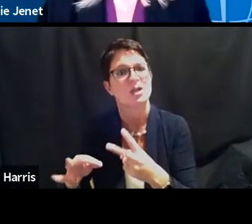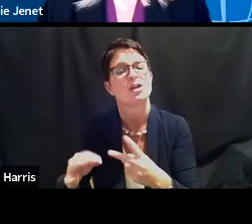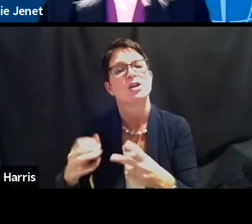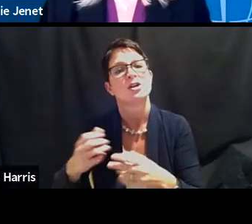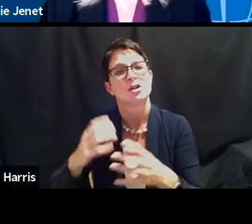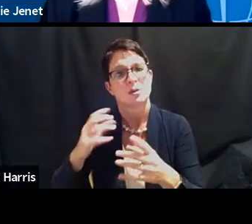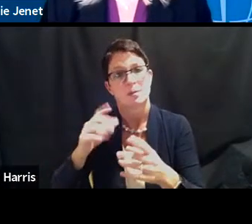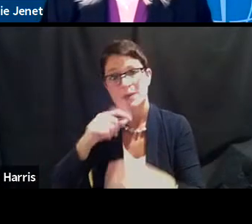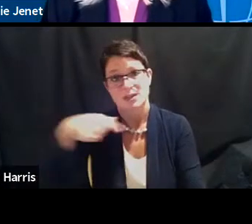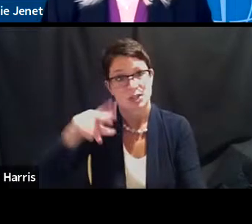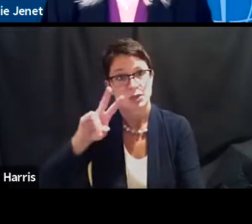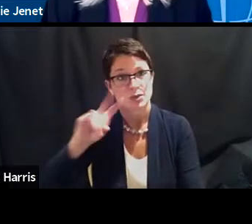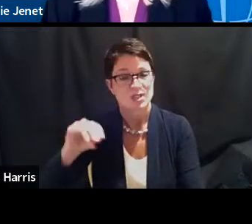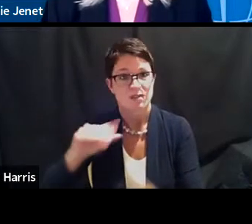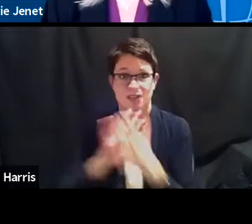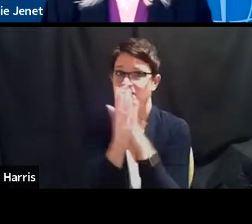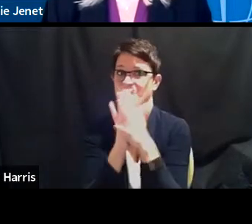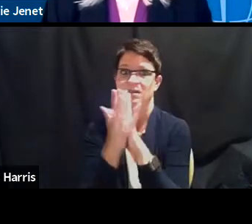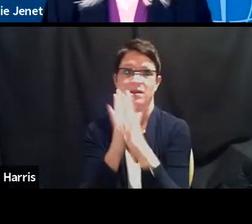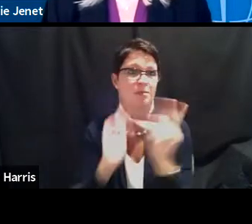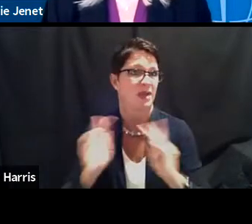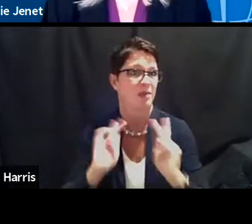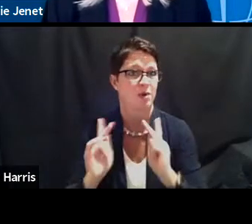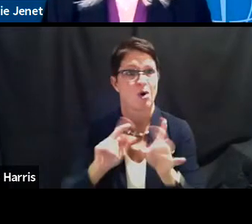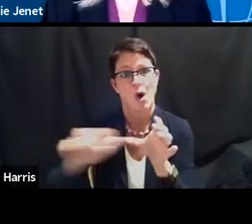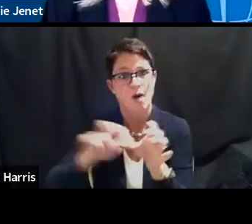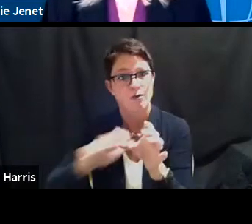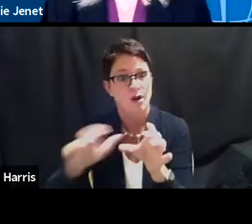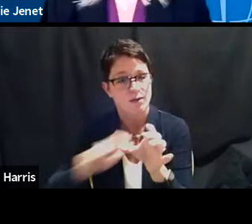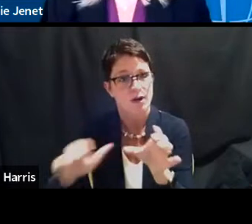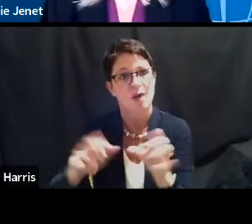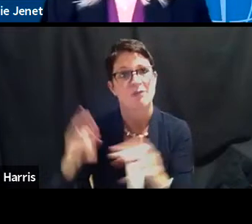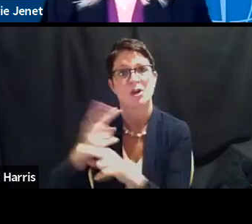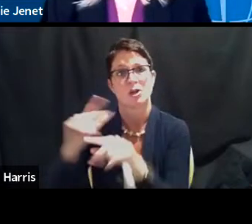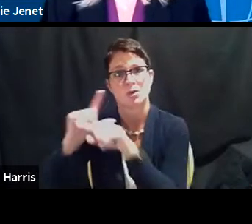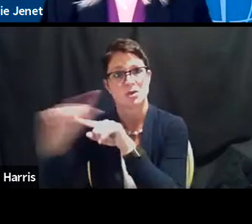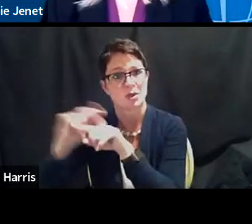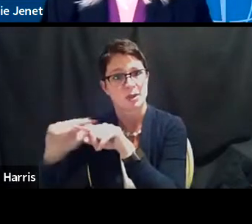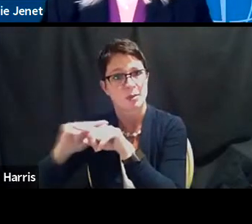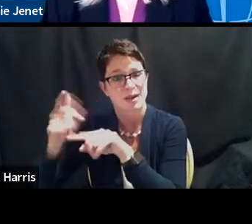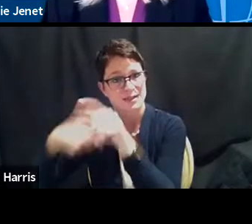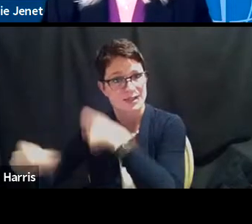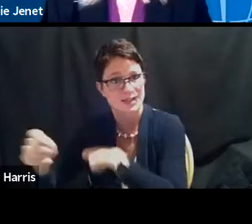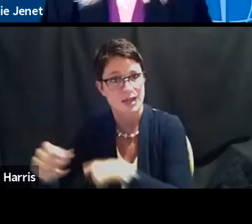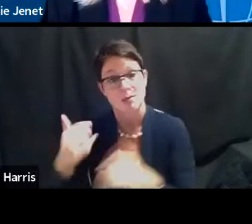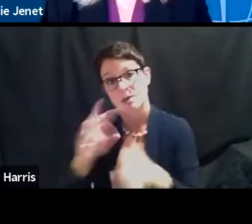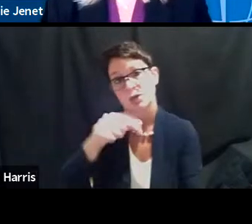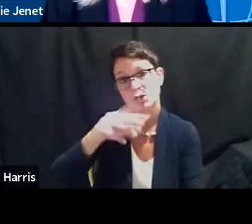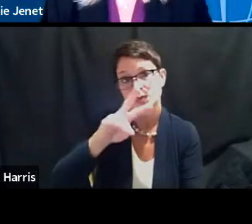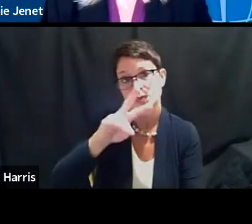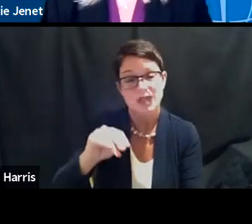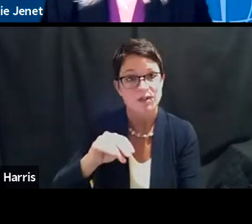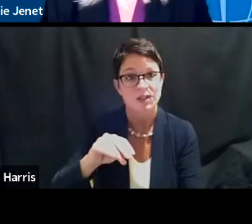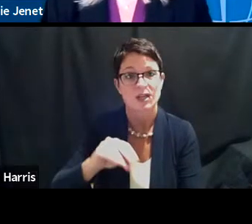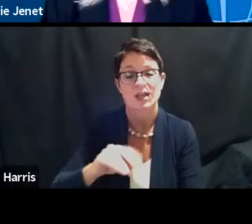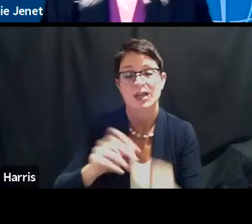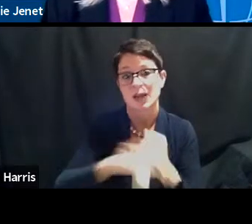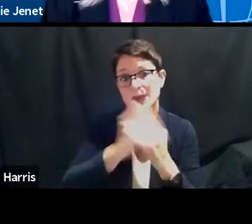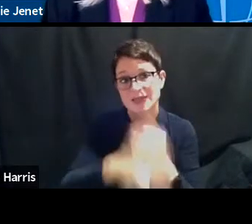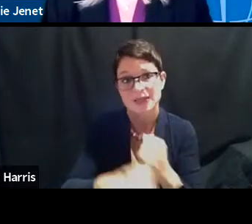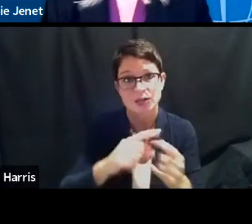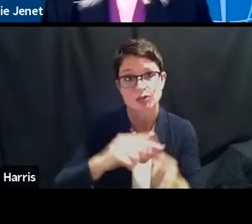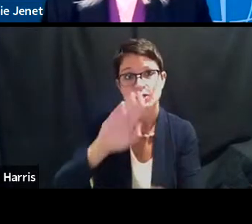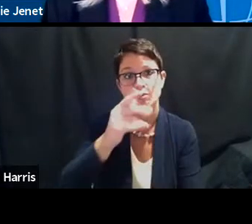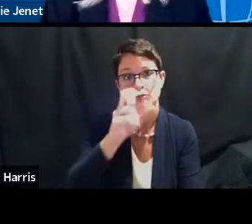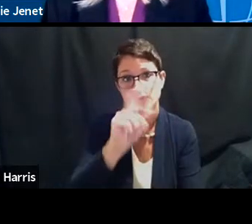that the Q70 is overcrowded. So we get some people off the Q70. Maybe we extend the Q70. Maybe it goes to Greenpoint in